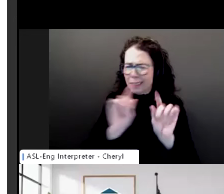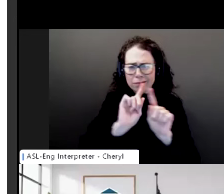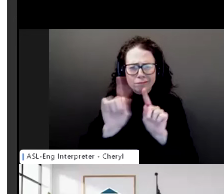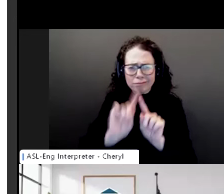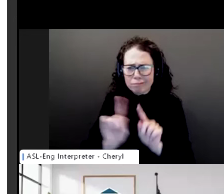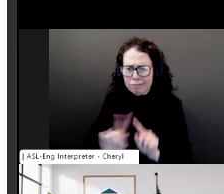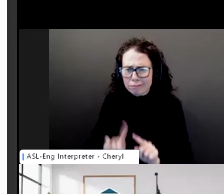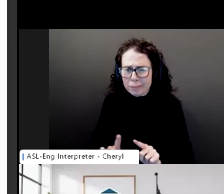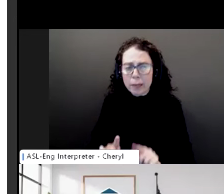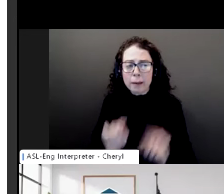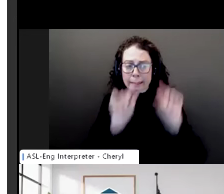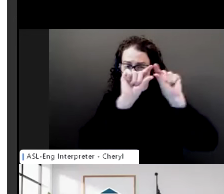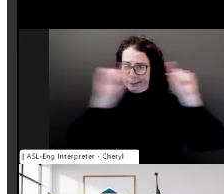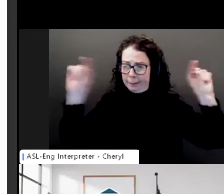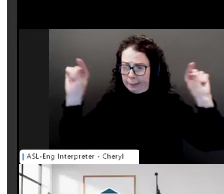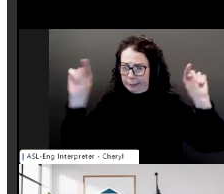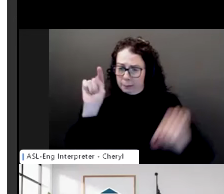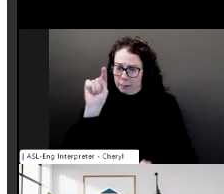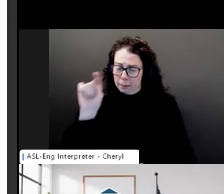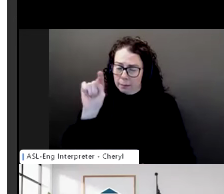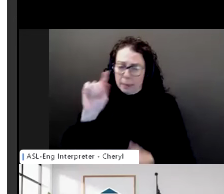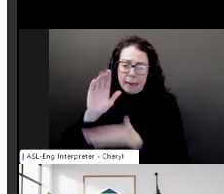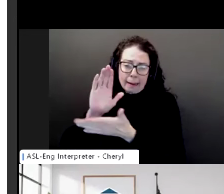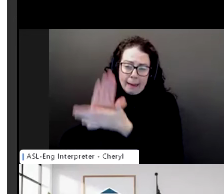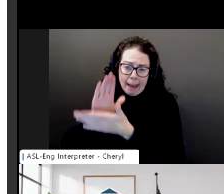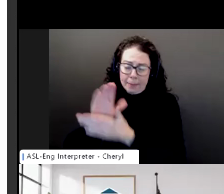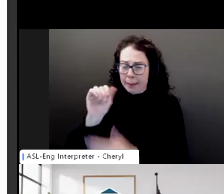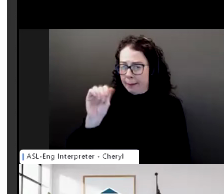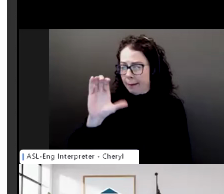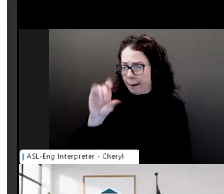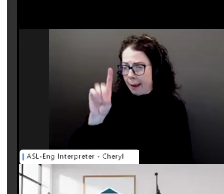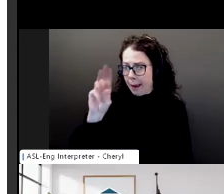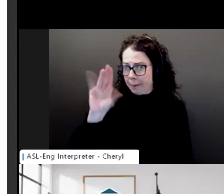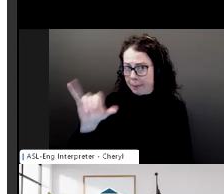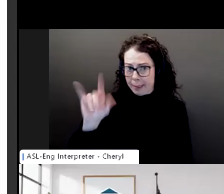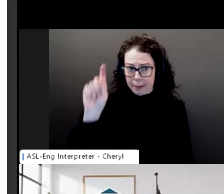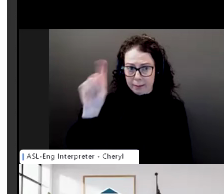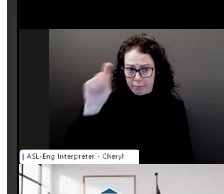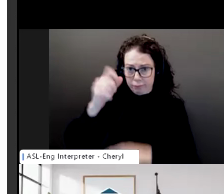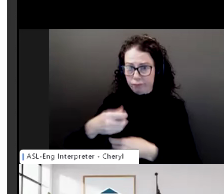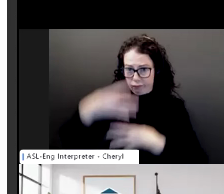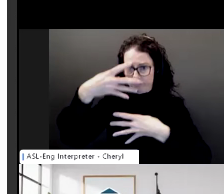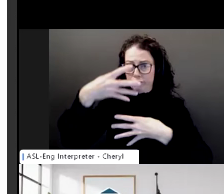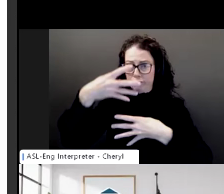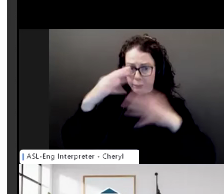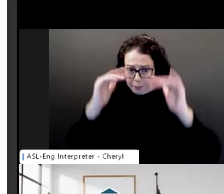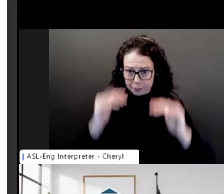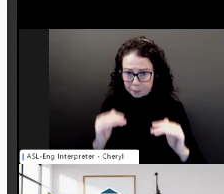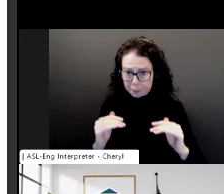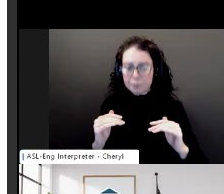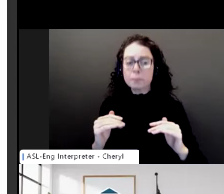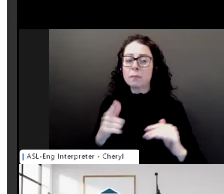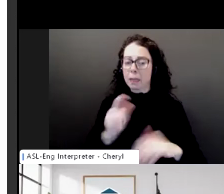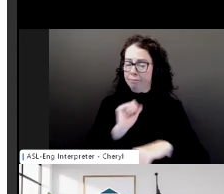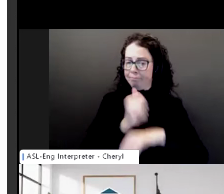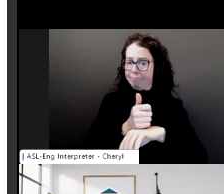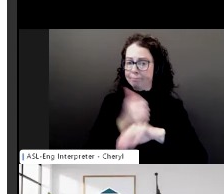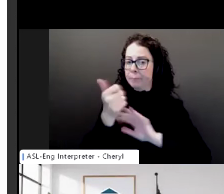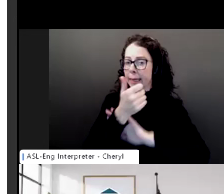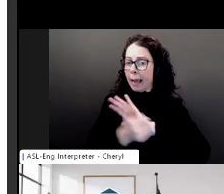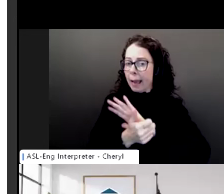click on Academy, you'll go to our LMS, our learning management system, and you make an account, and there's a whole bunch